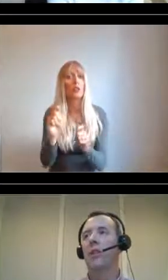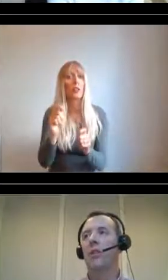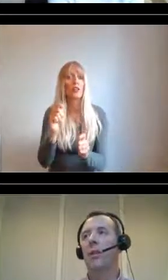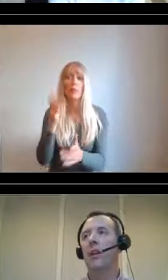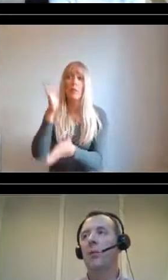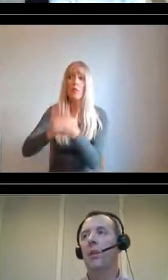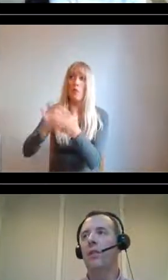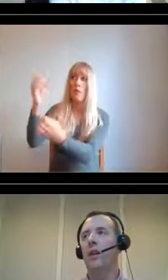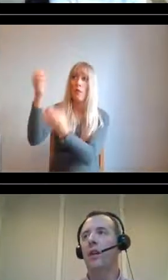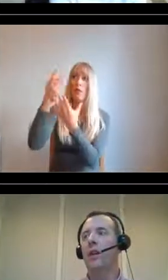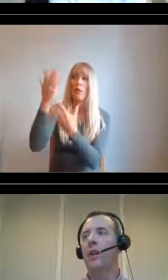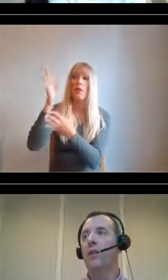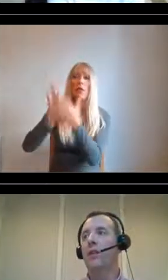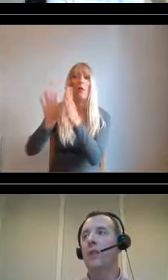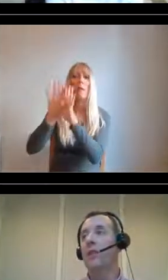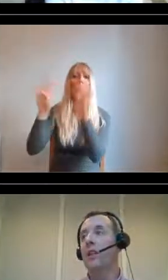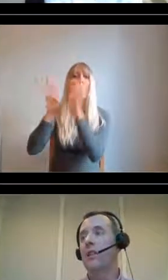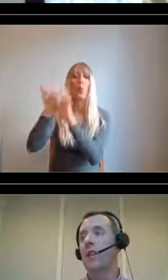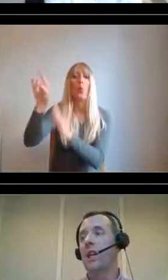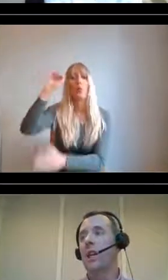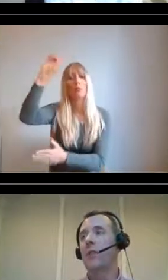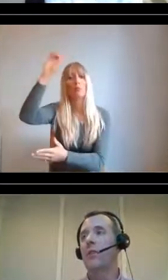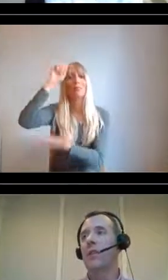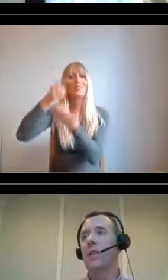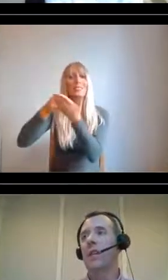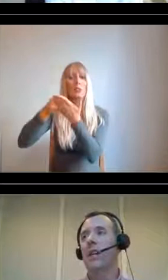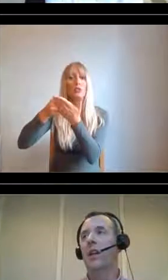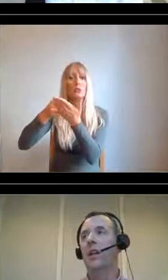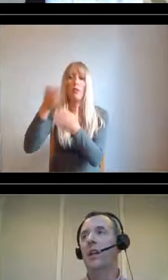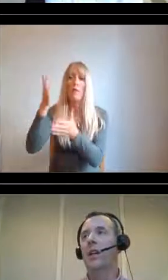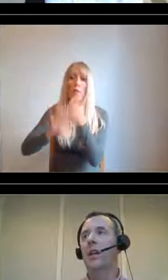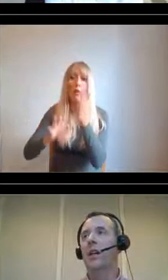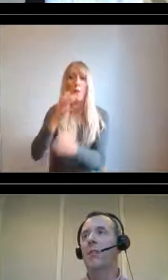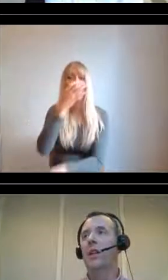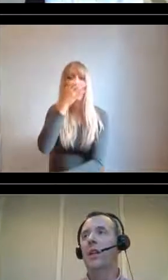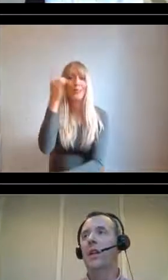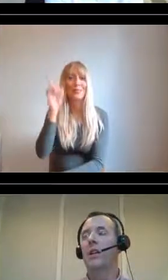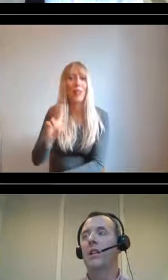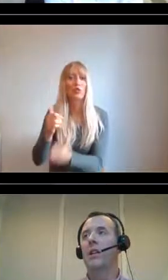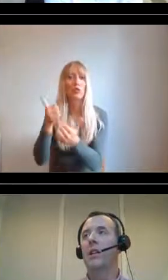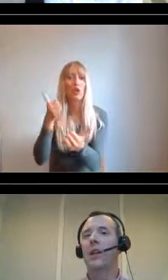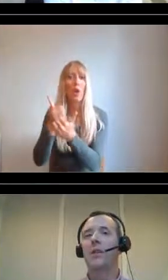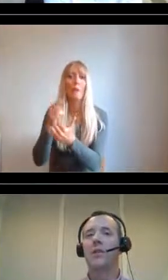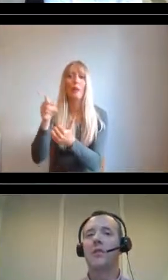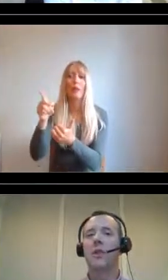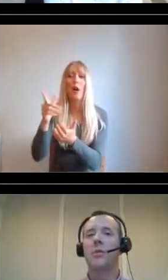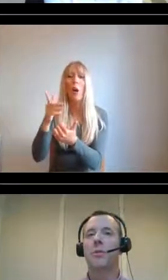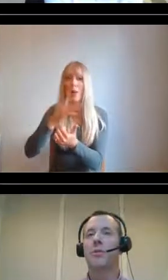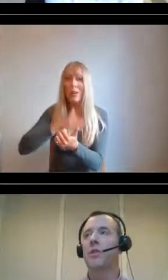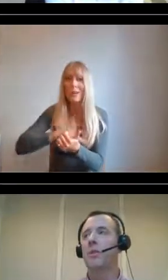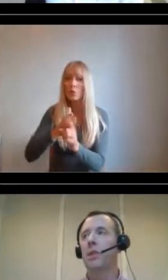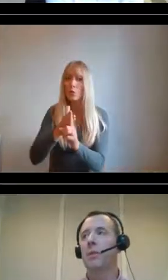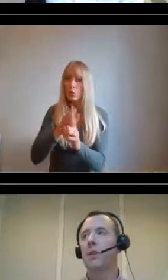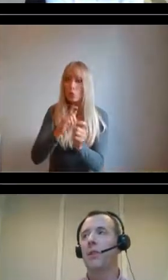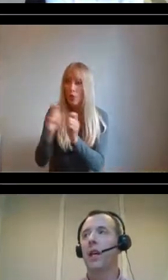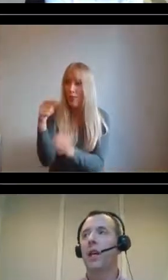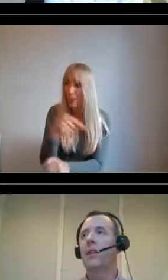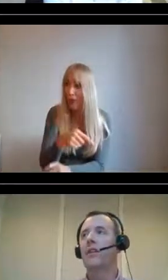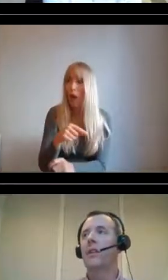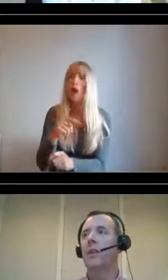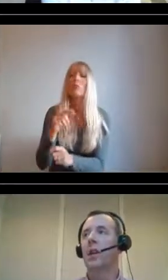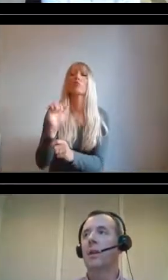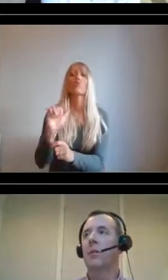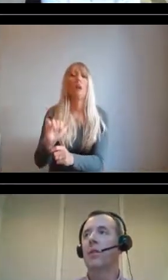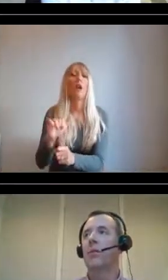through the dialogue that we've had with the utility stakeholders in particular, and that has allowed us, for example, to reduce the amount